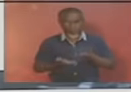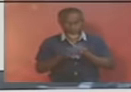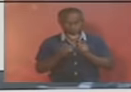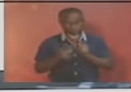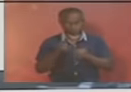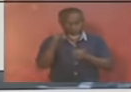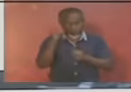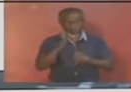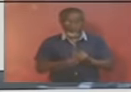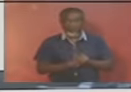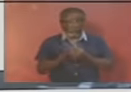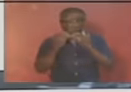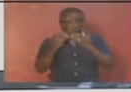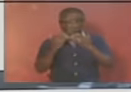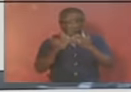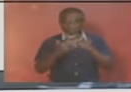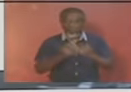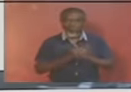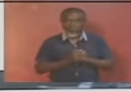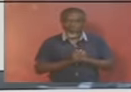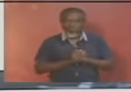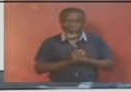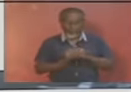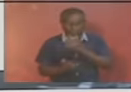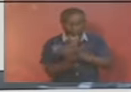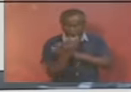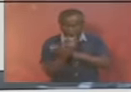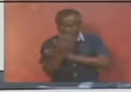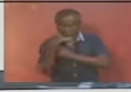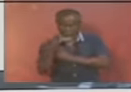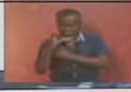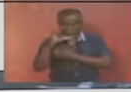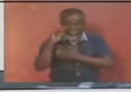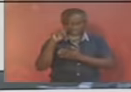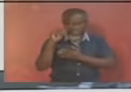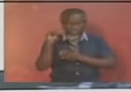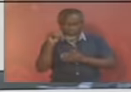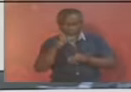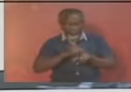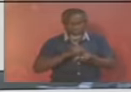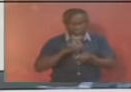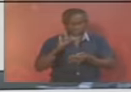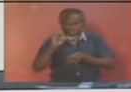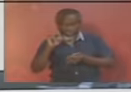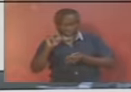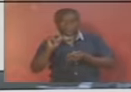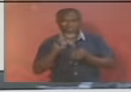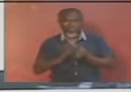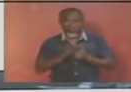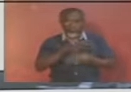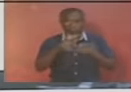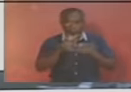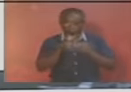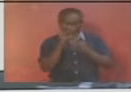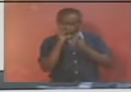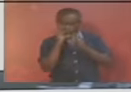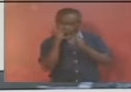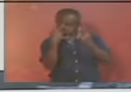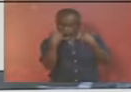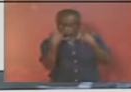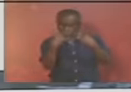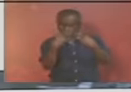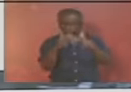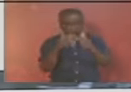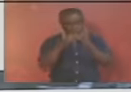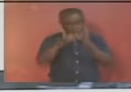Thank you, Ms. Alcantara. Good morning to the CMO. Good morning to Dr. Inda. Morning to members of the media and members of the viewing and listening